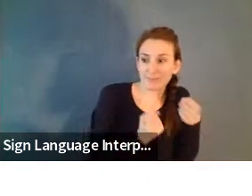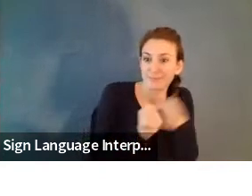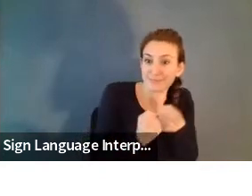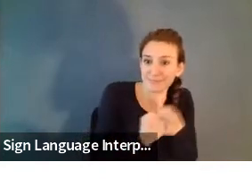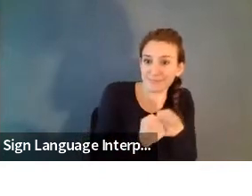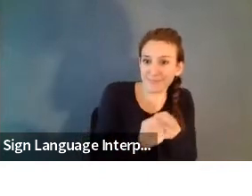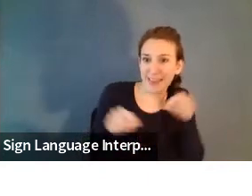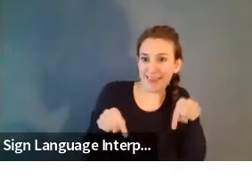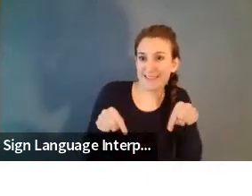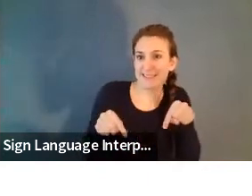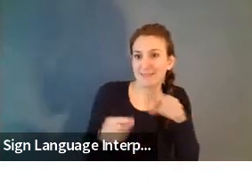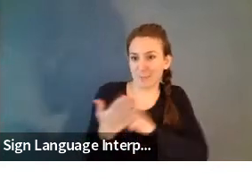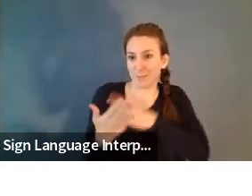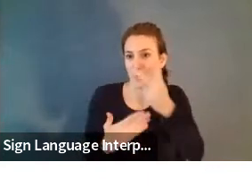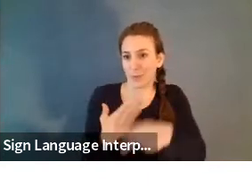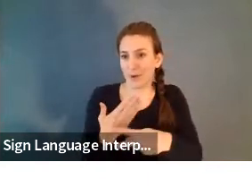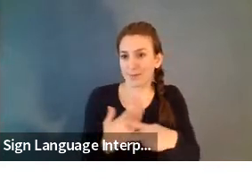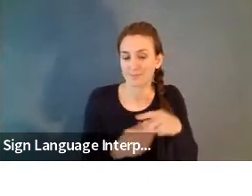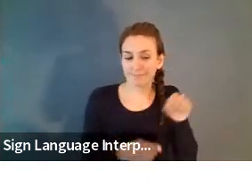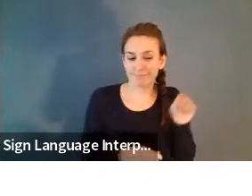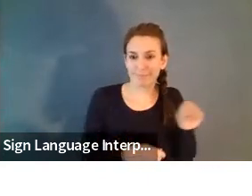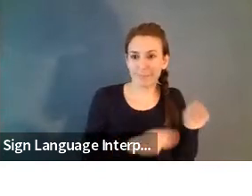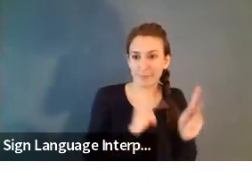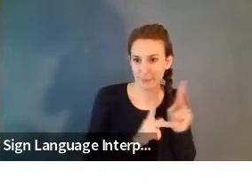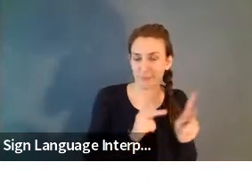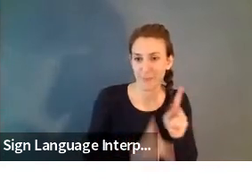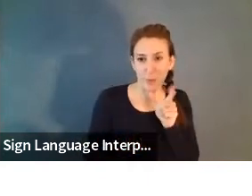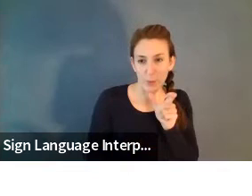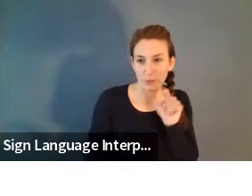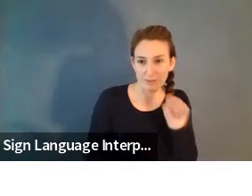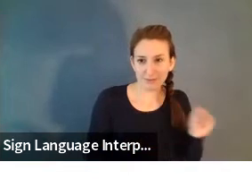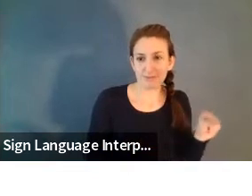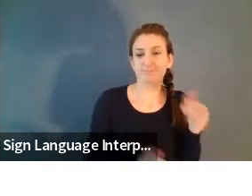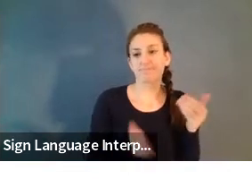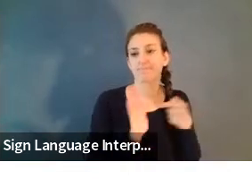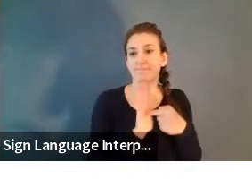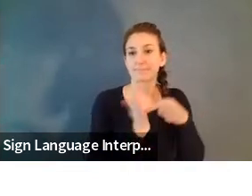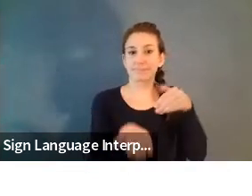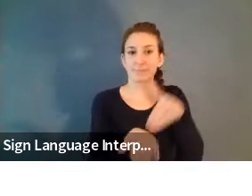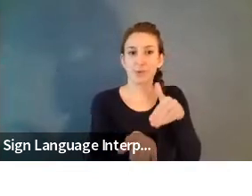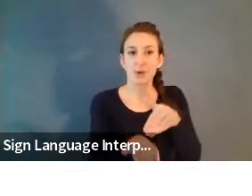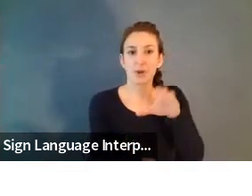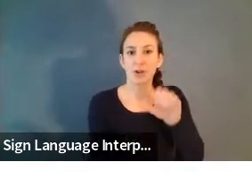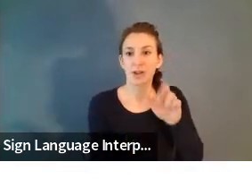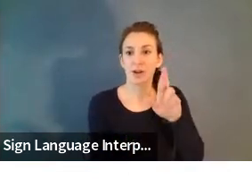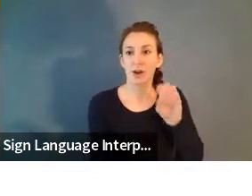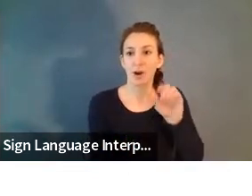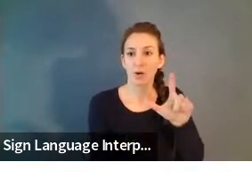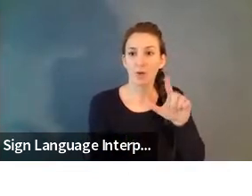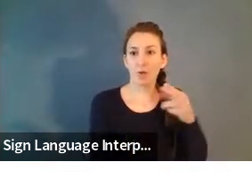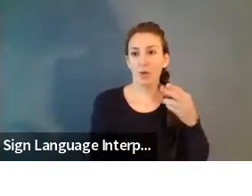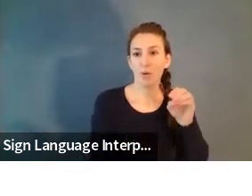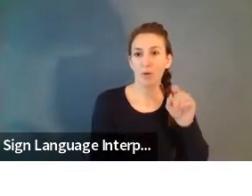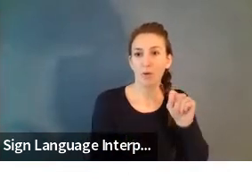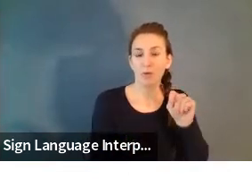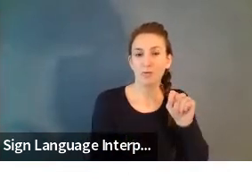helpful in making the program, thrive really over the past years. And so Dr. Carol Goldsmith, who's now our chancellor, obviously, Sherilyn